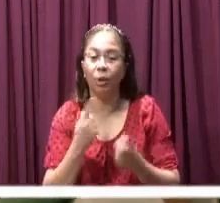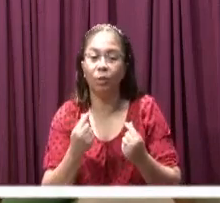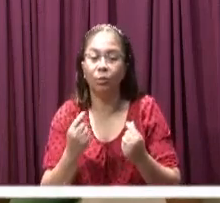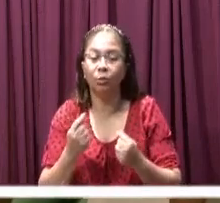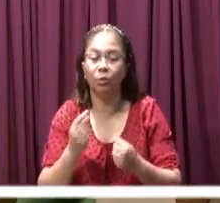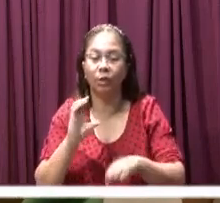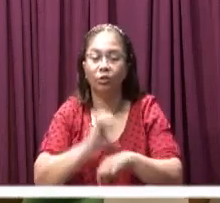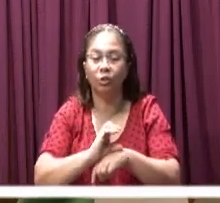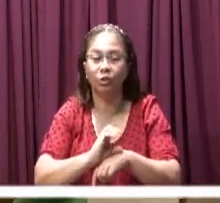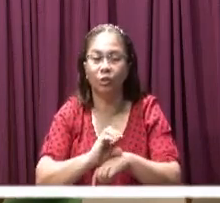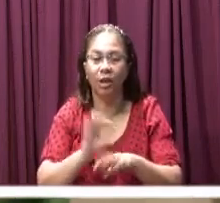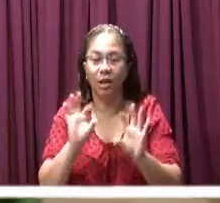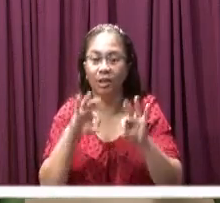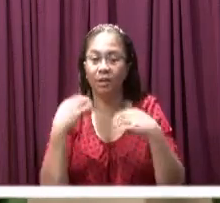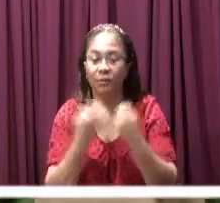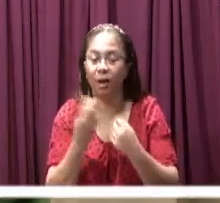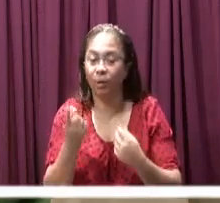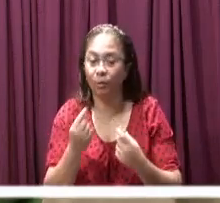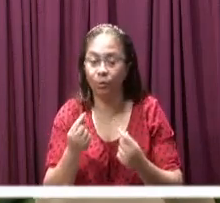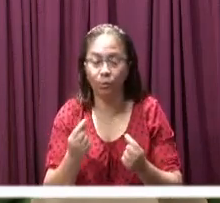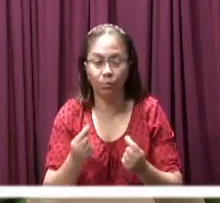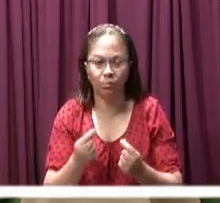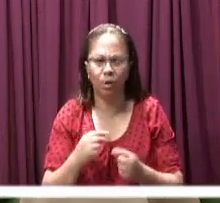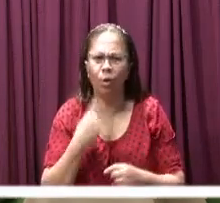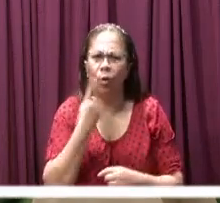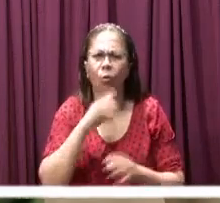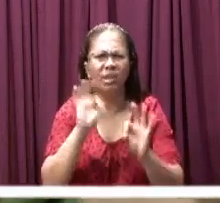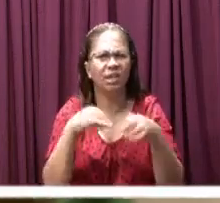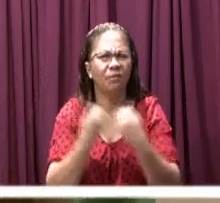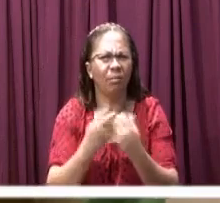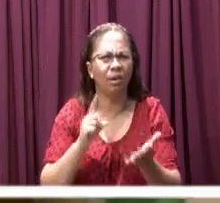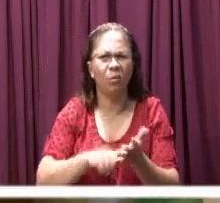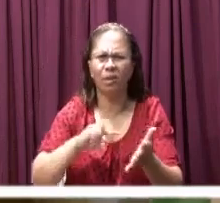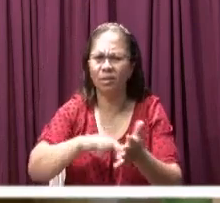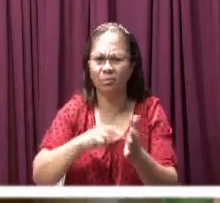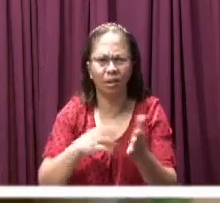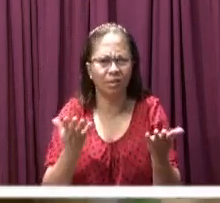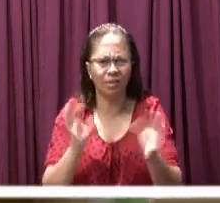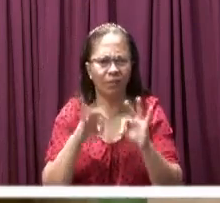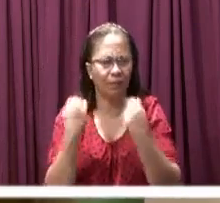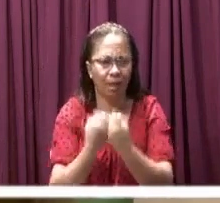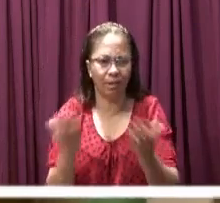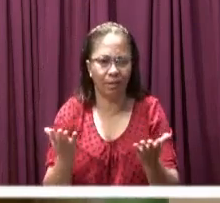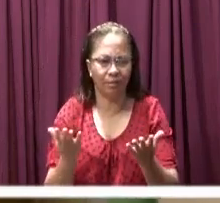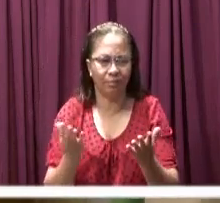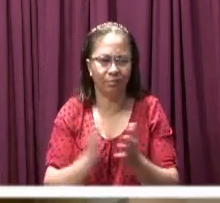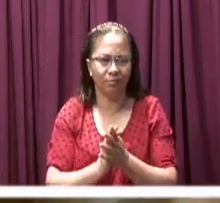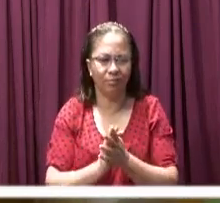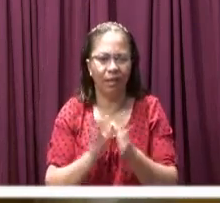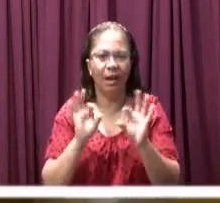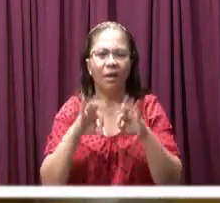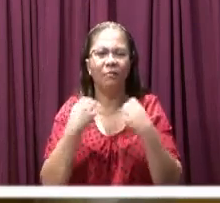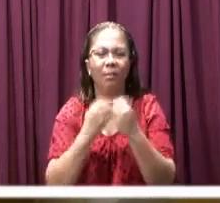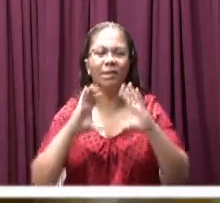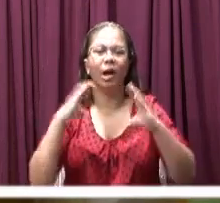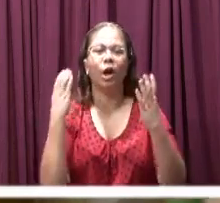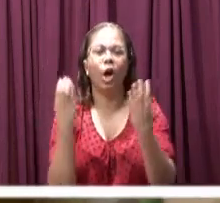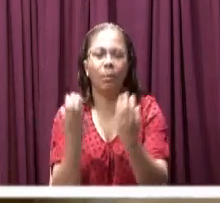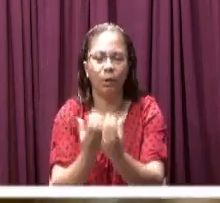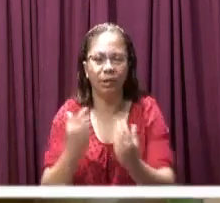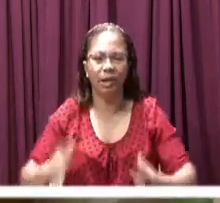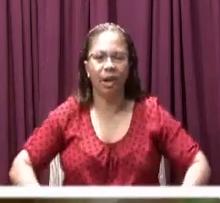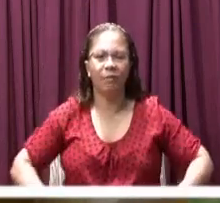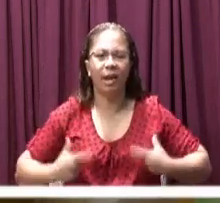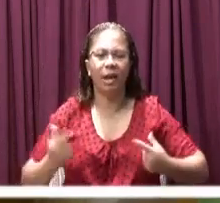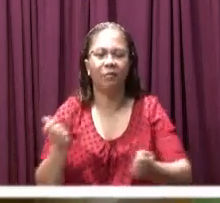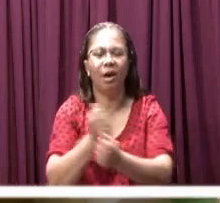family. And who is a family? Well, what is a family? A family is a community of life and love. And who is a